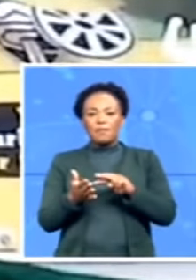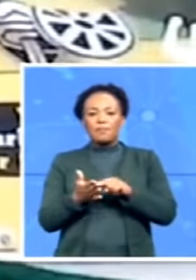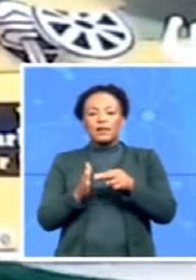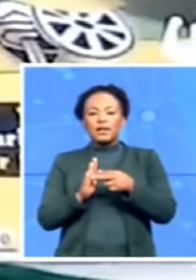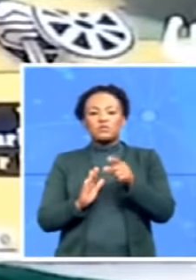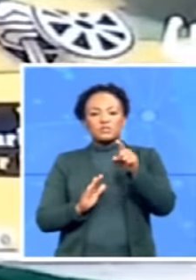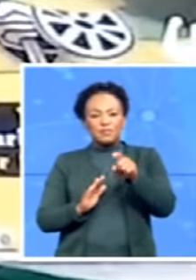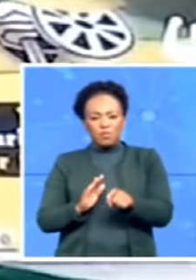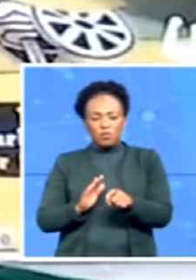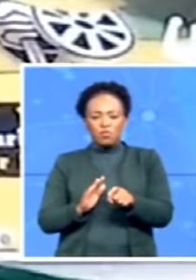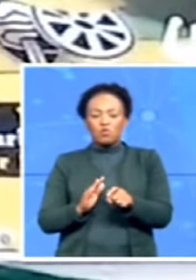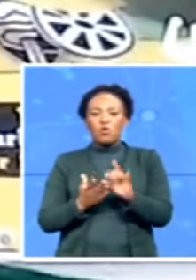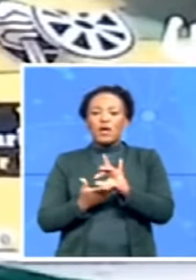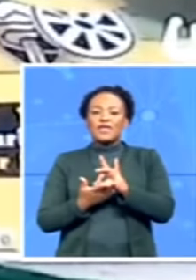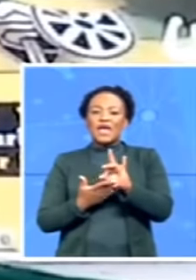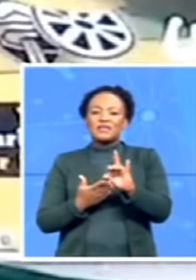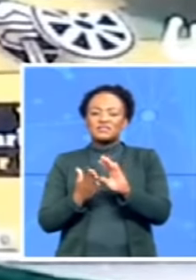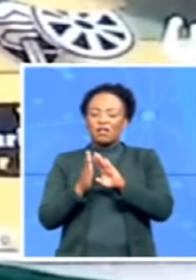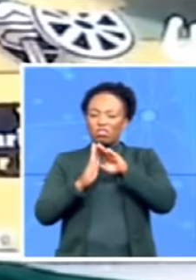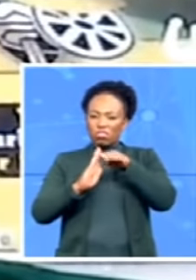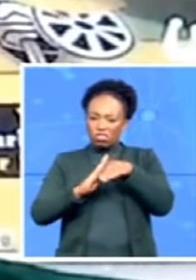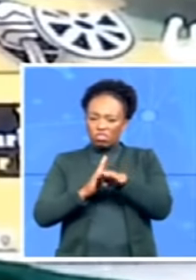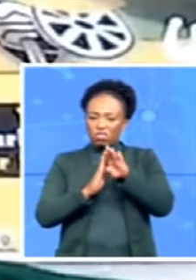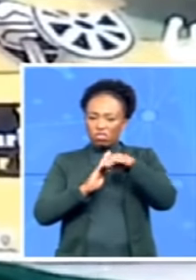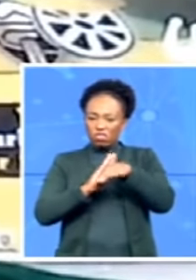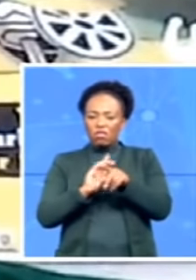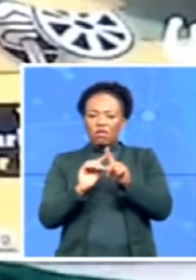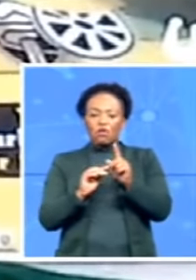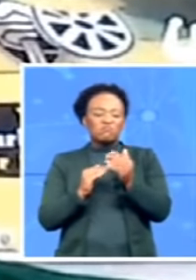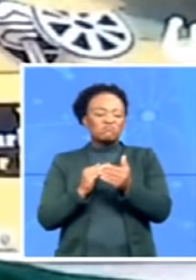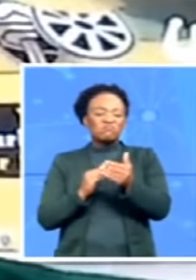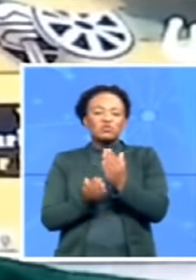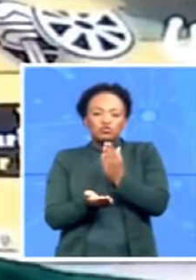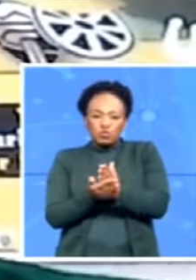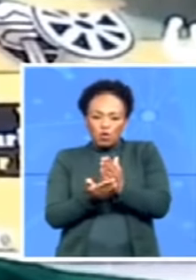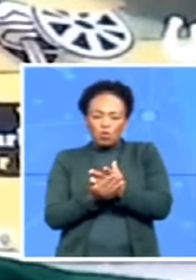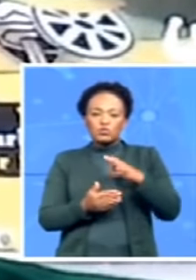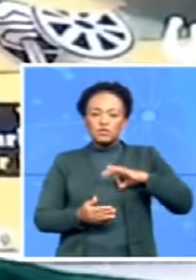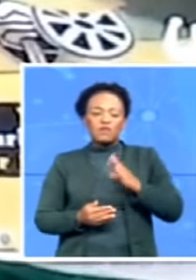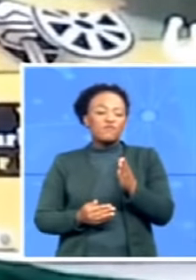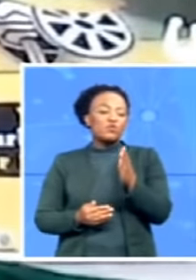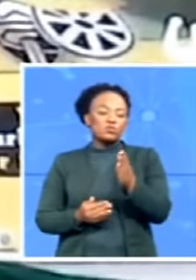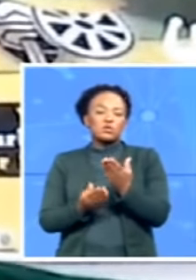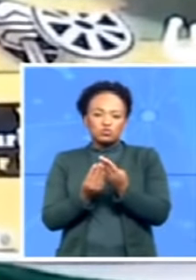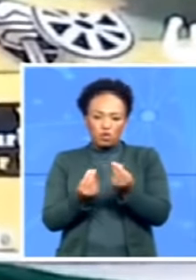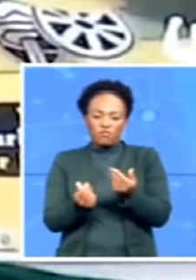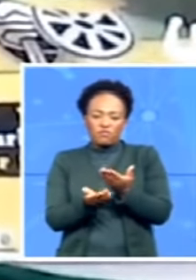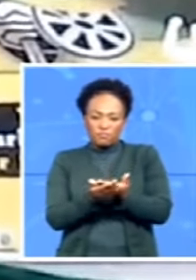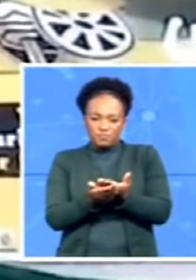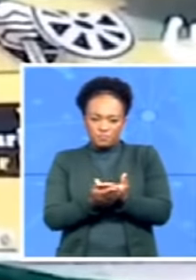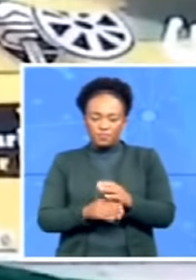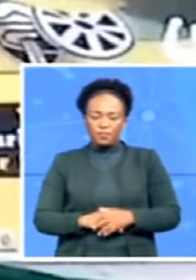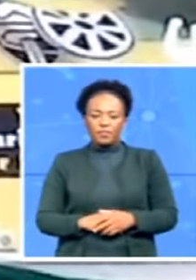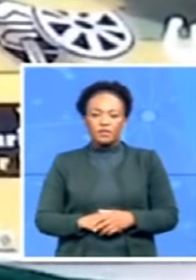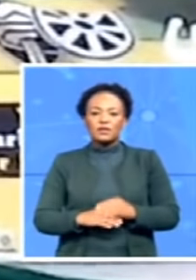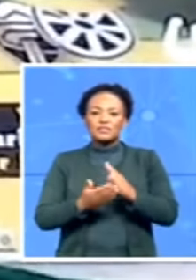also provide certainty into future salaries. While some of the salaries have been paid, the promise